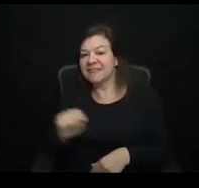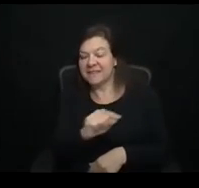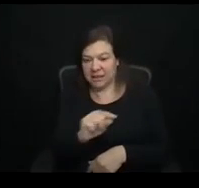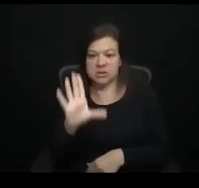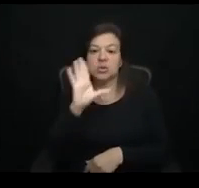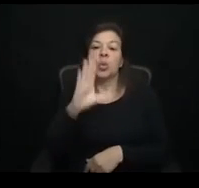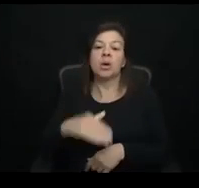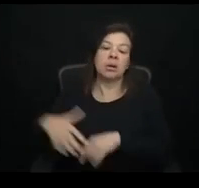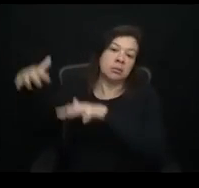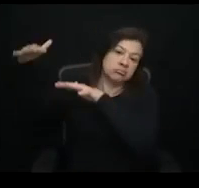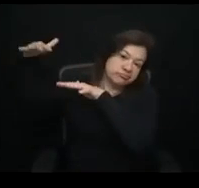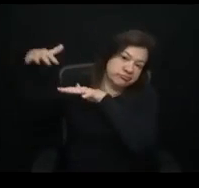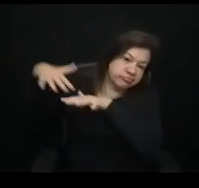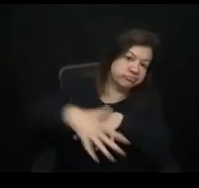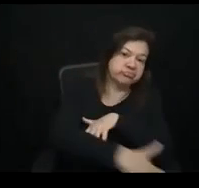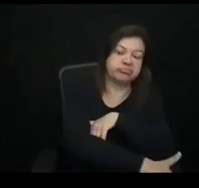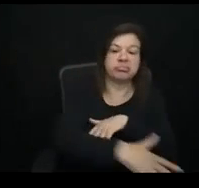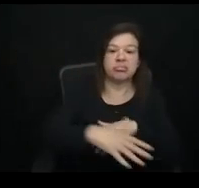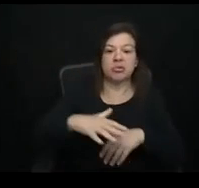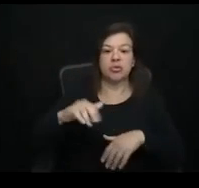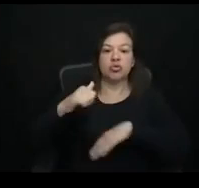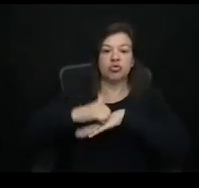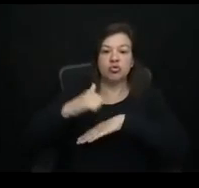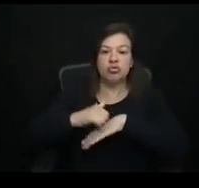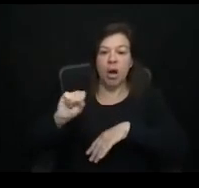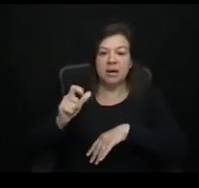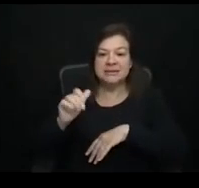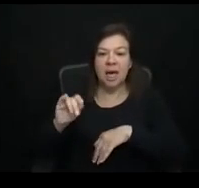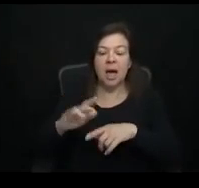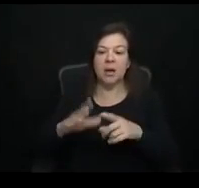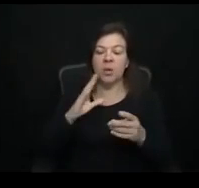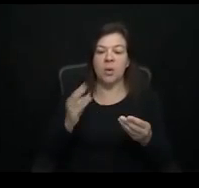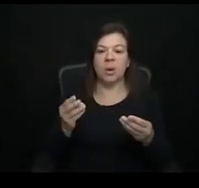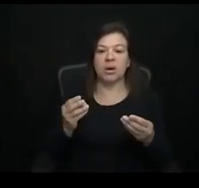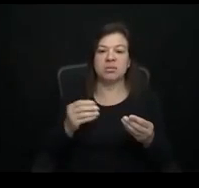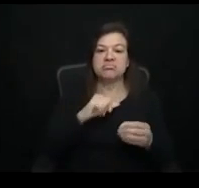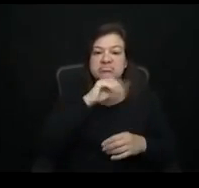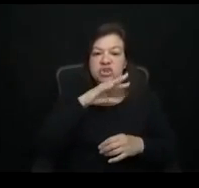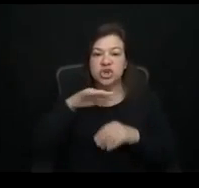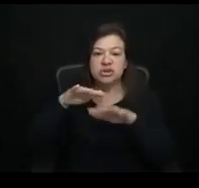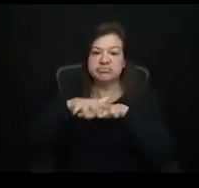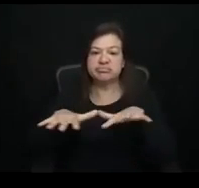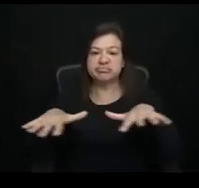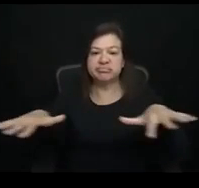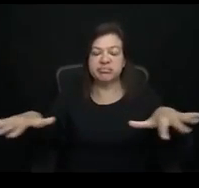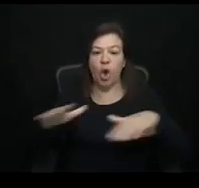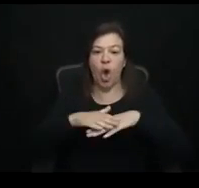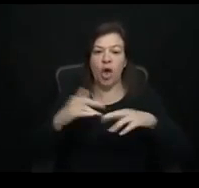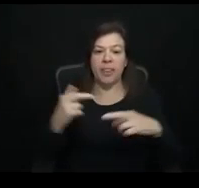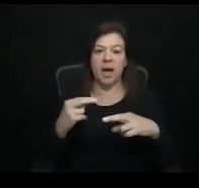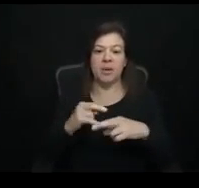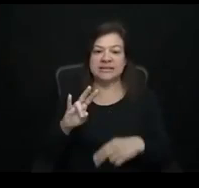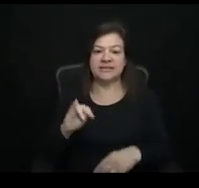highest potential to slide or to have debris flows. And the difficult part of